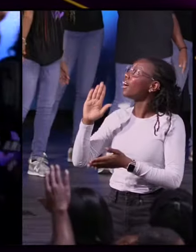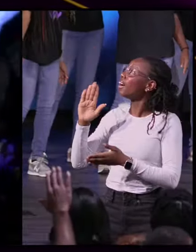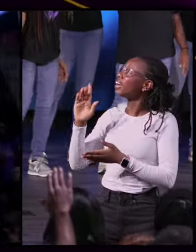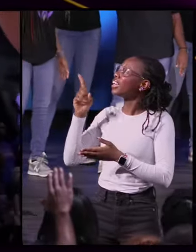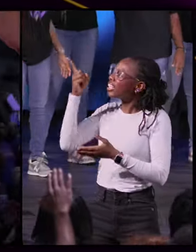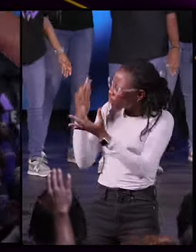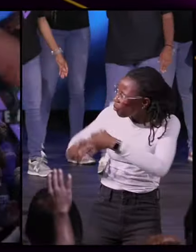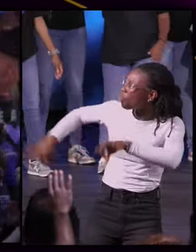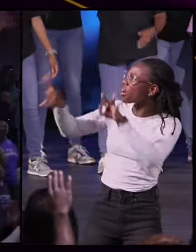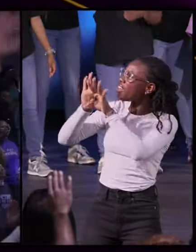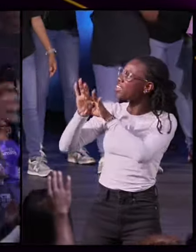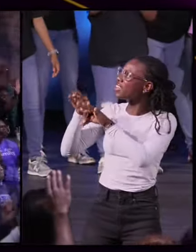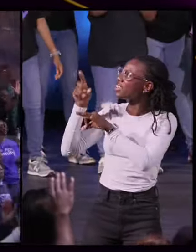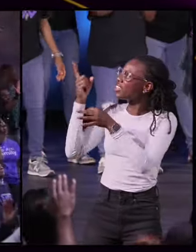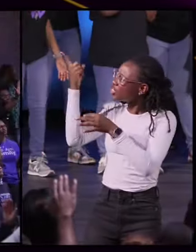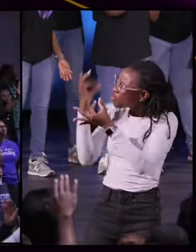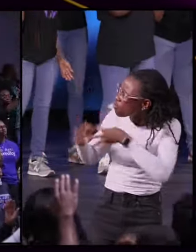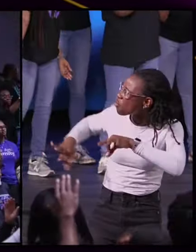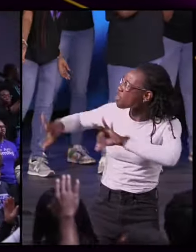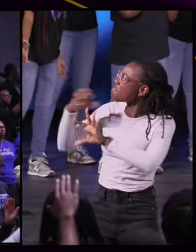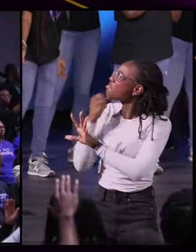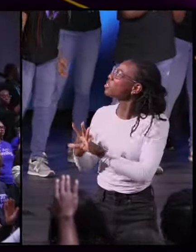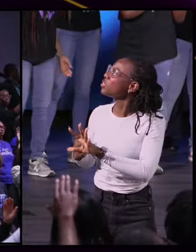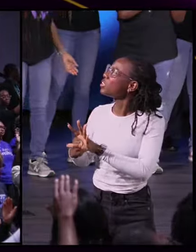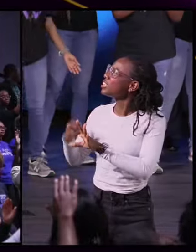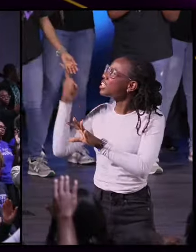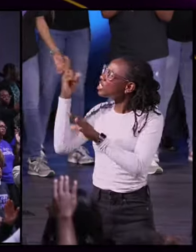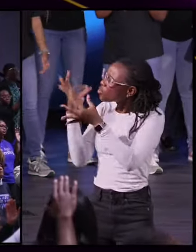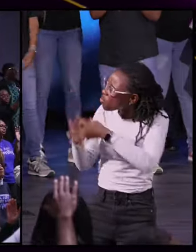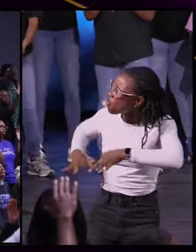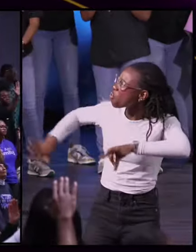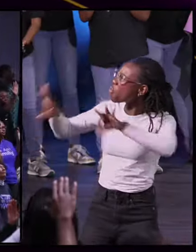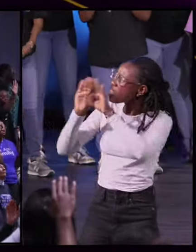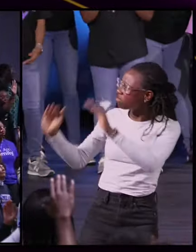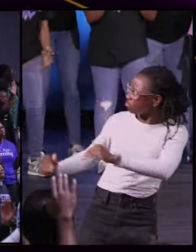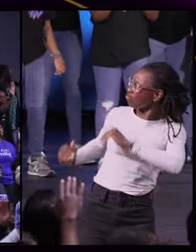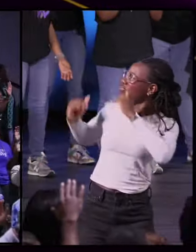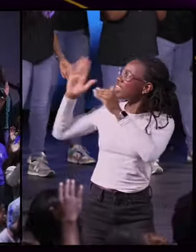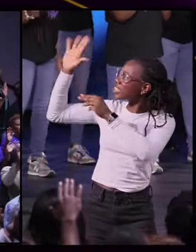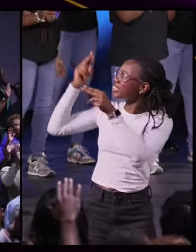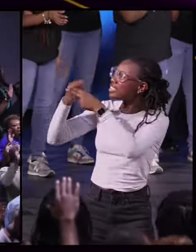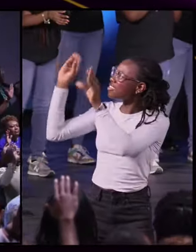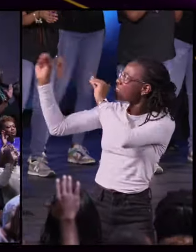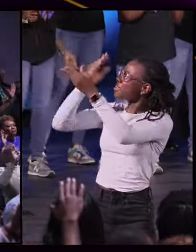You're worthy to be adored. Worthy to be magnified.